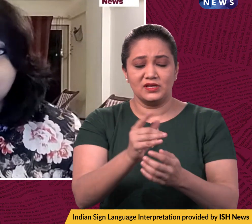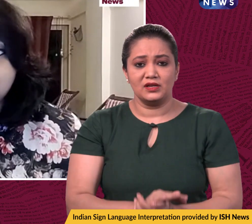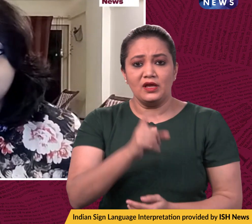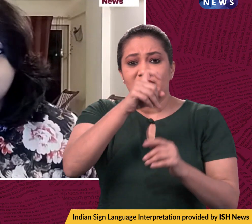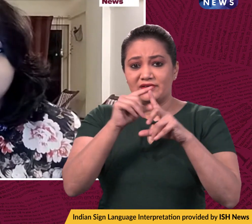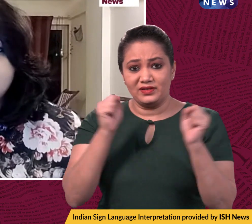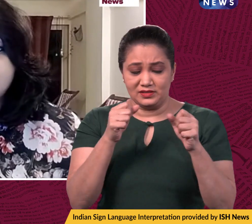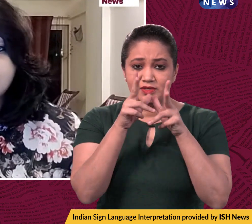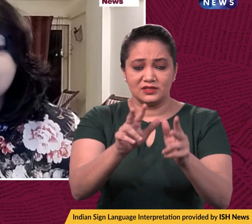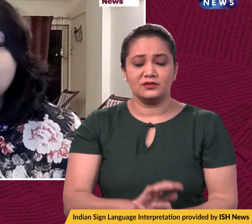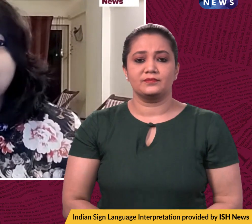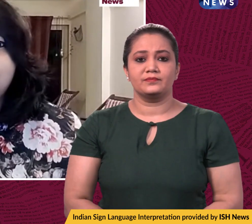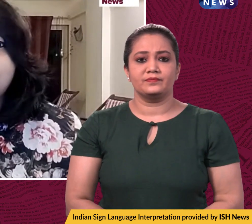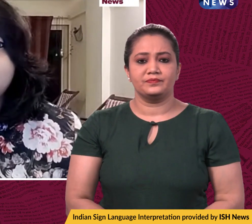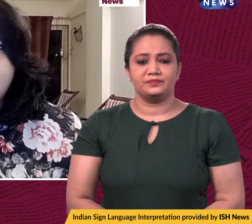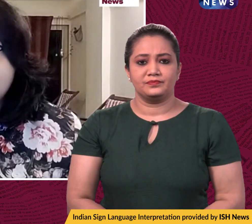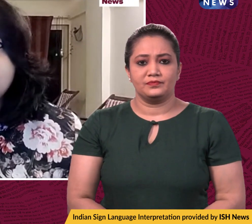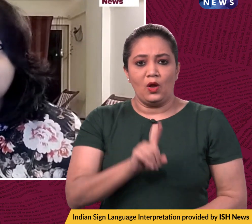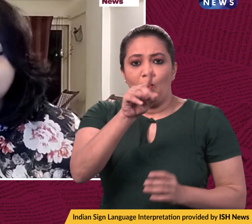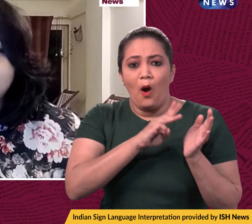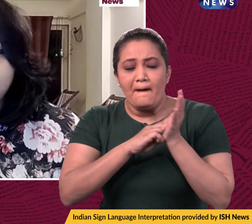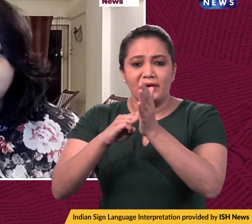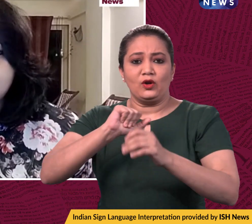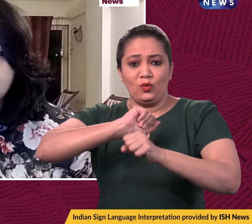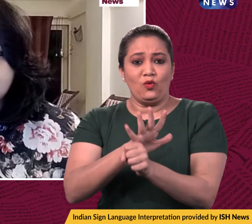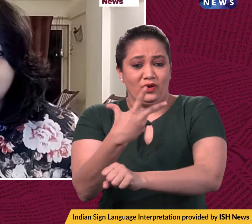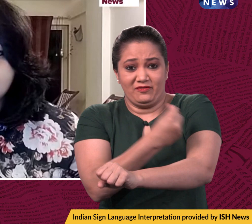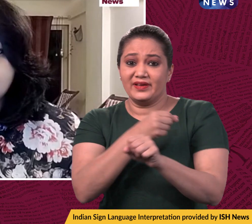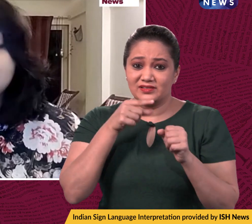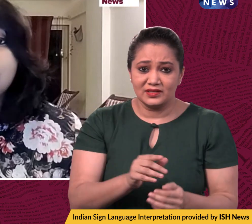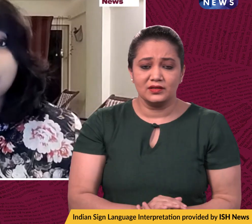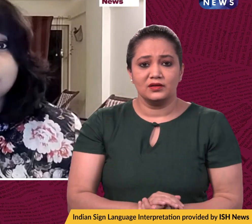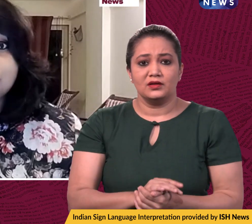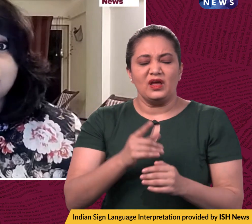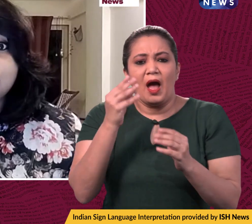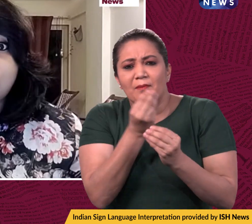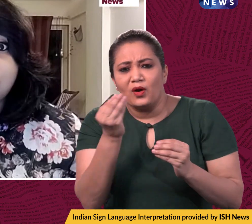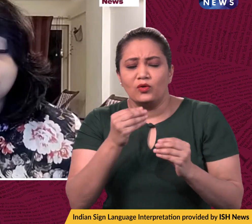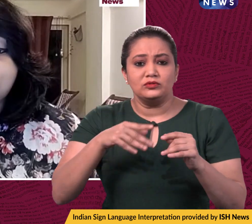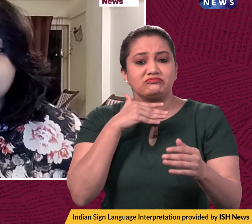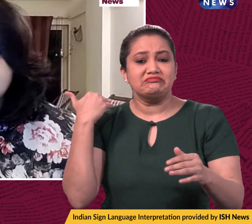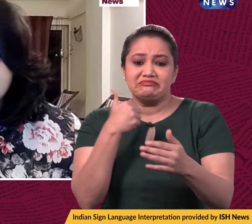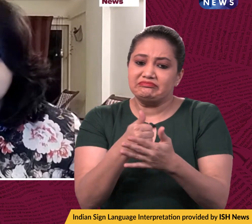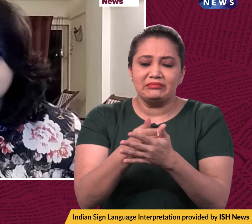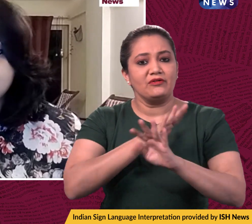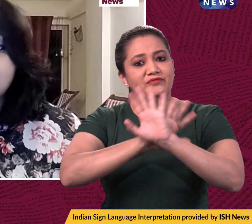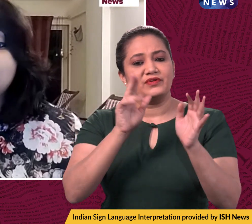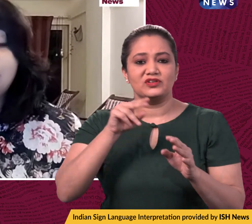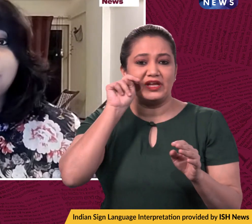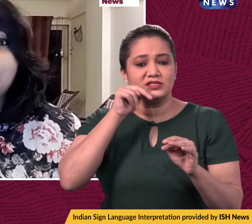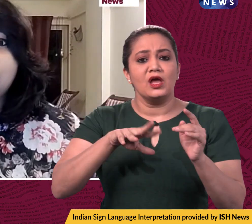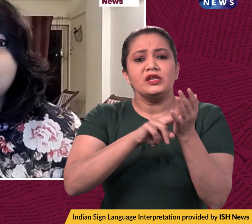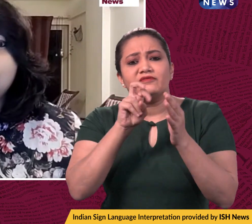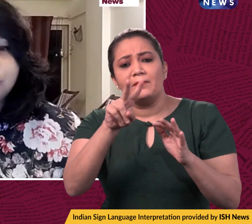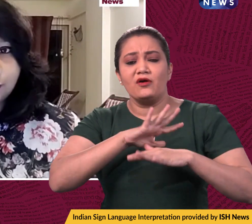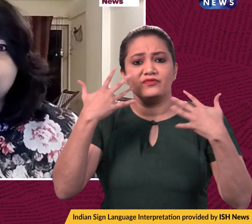of December said that about 1 million COVID-19 vaccines were estimated to have expired in Nigeria in